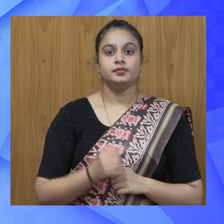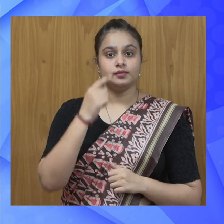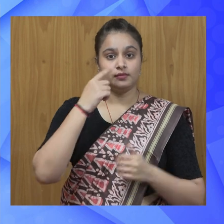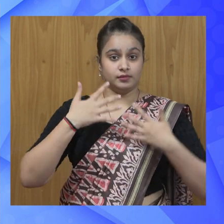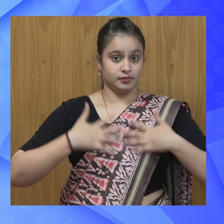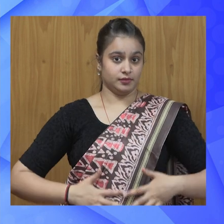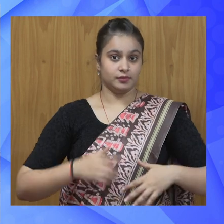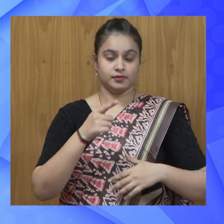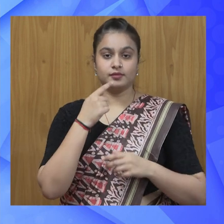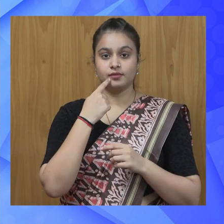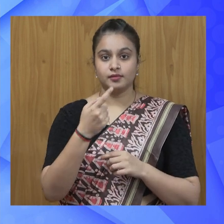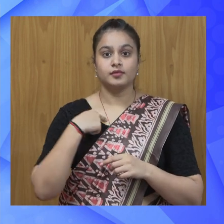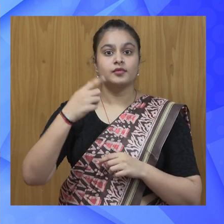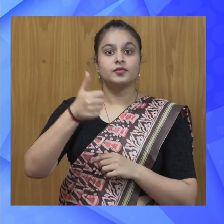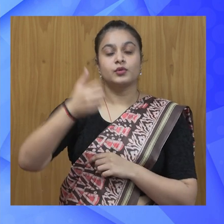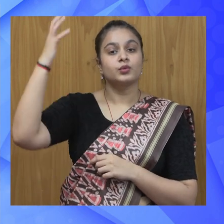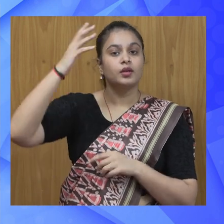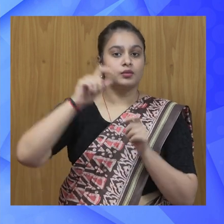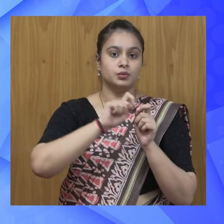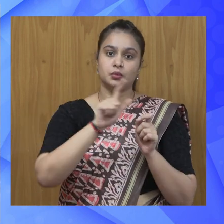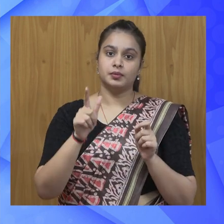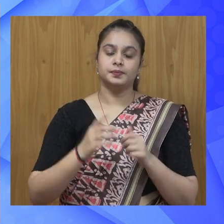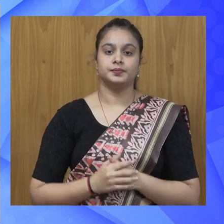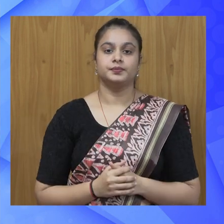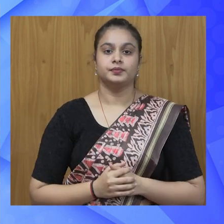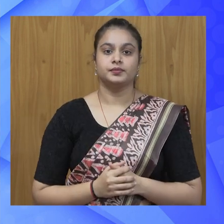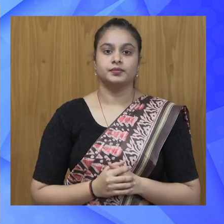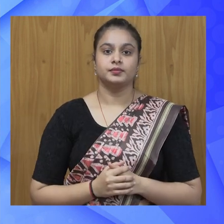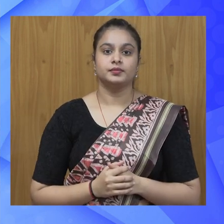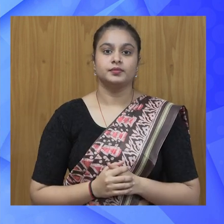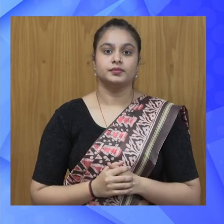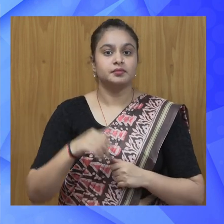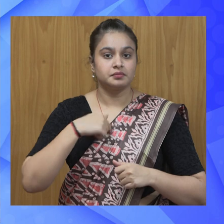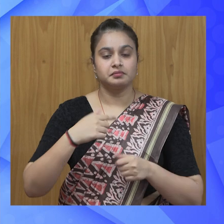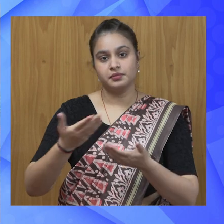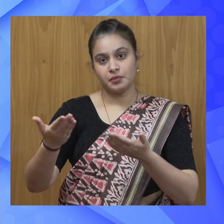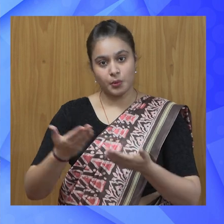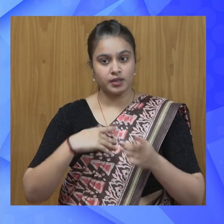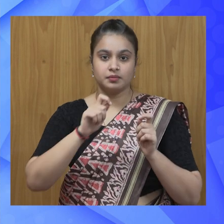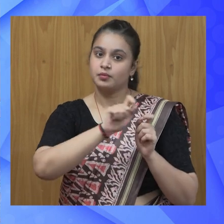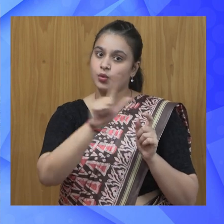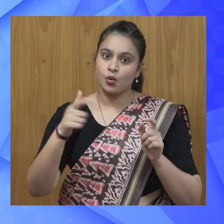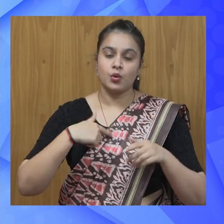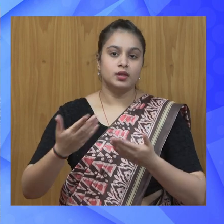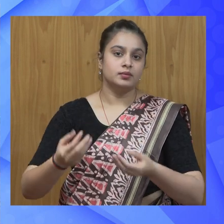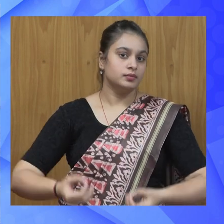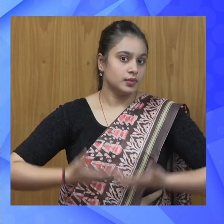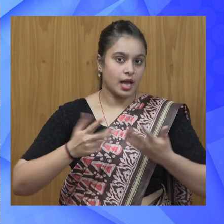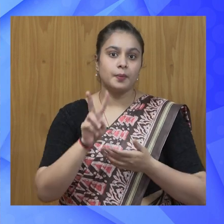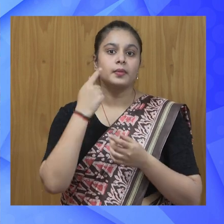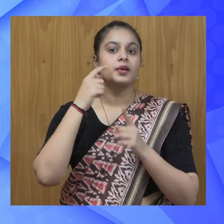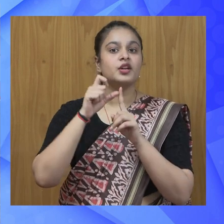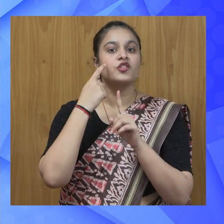Good afternoon, everybody. I am happy to welcome Additional Secretary Sri Vipin Kumar,